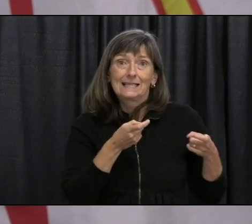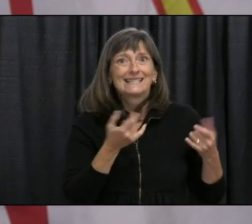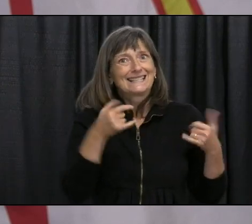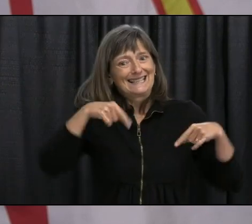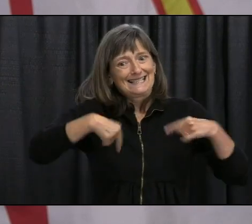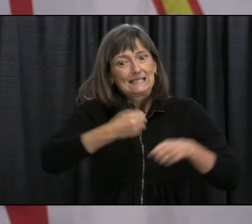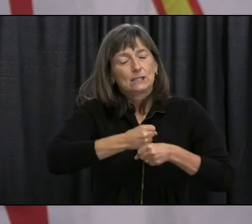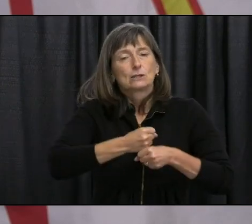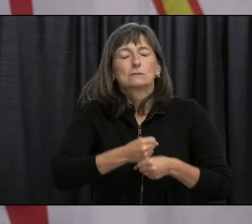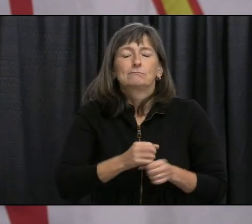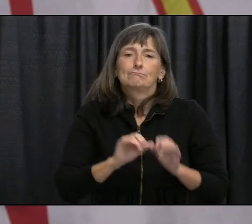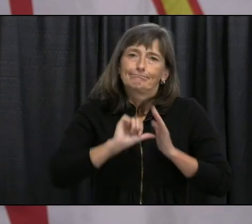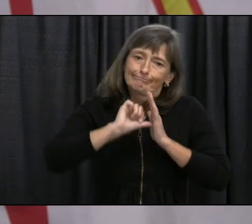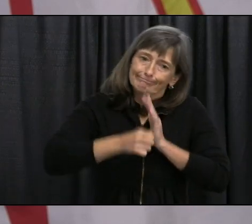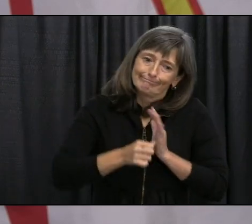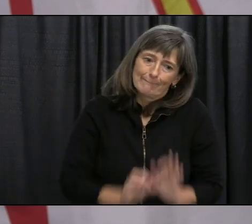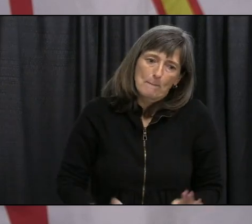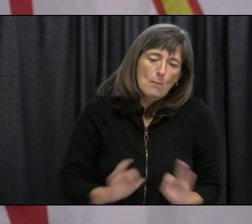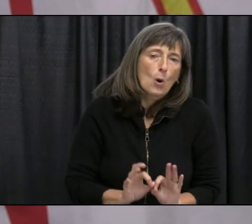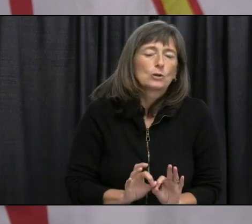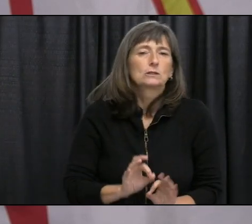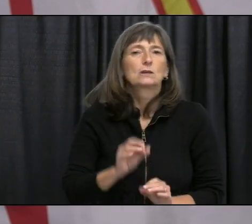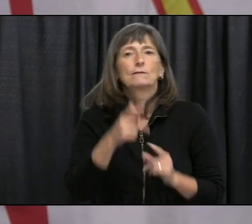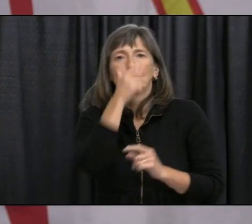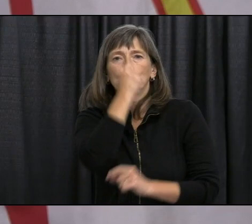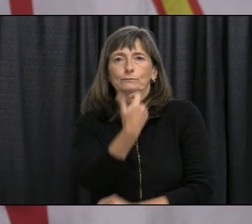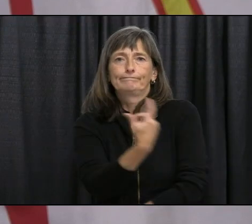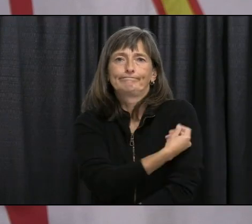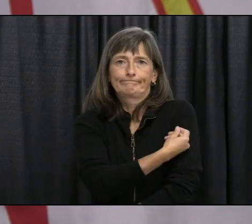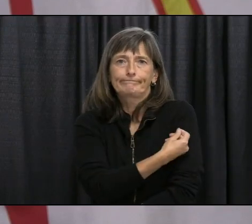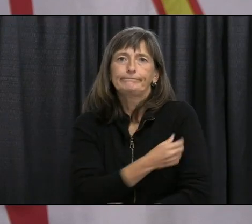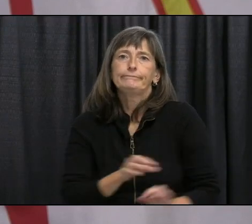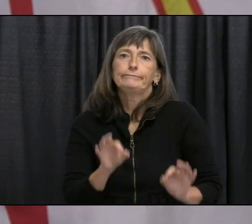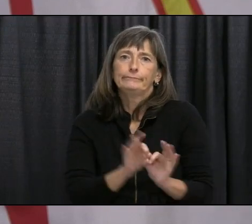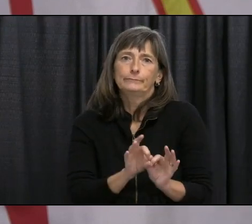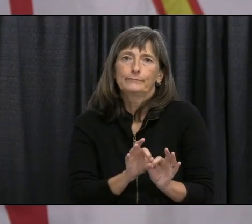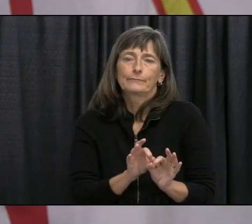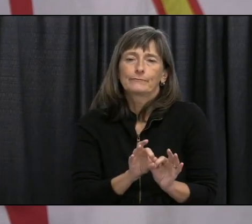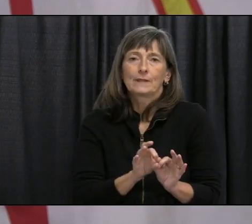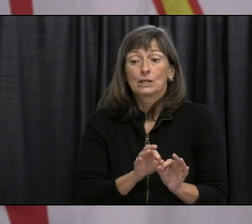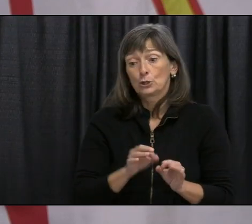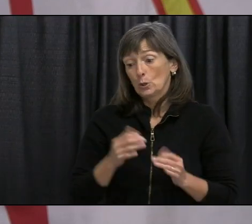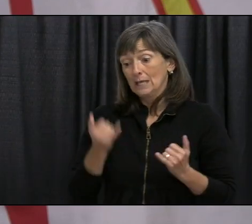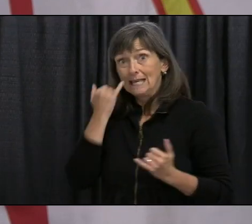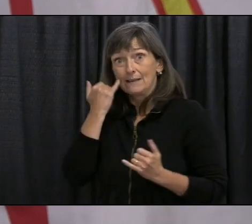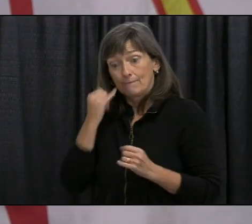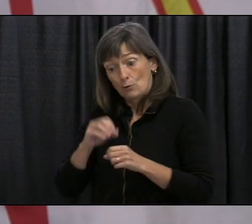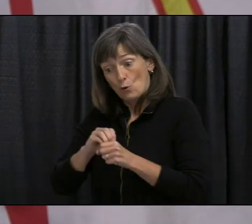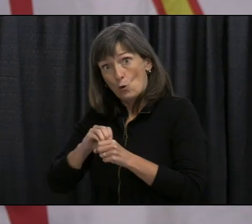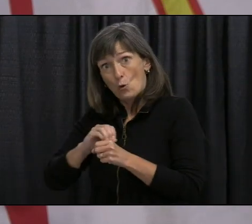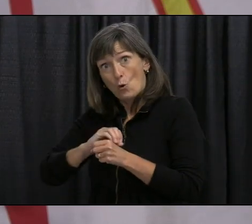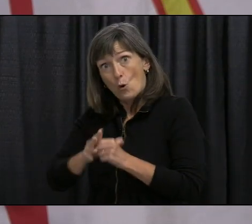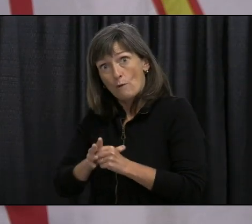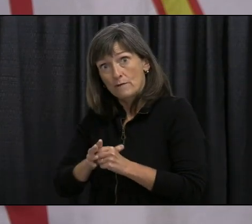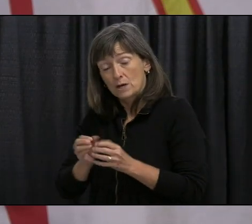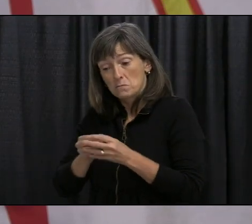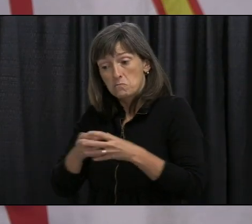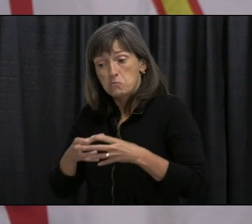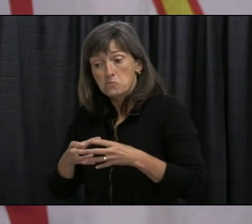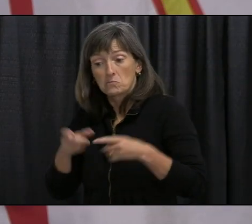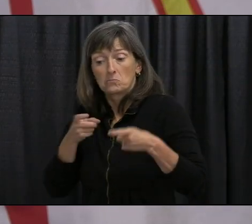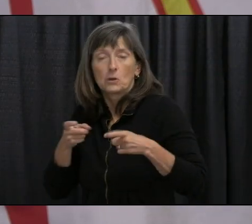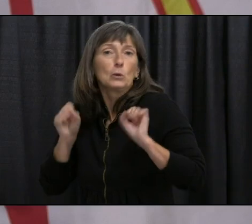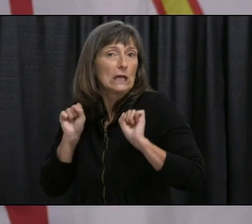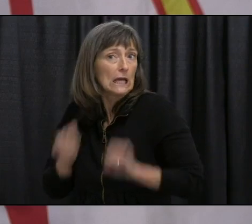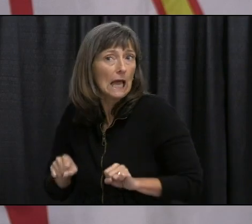shot. We need our health system to have the capacity to deal with the surge of COVID-19 cases, and keeping flu out of our communities is one of the